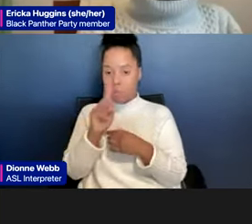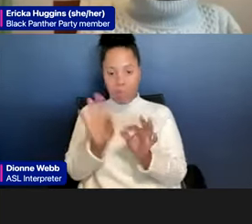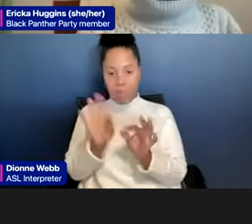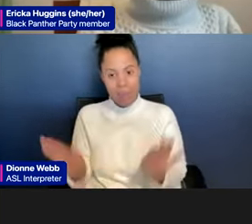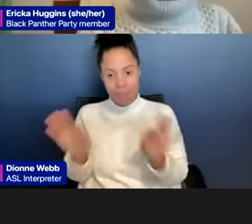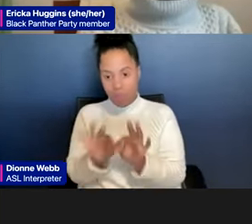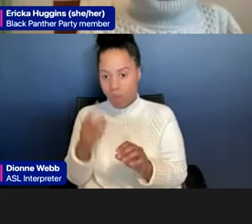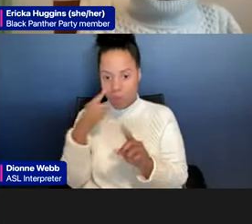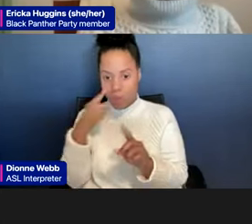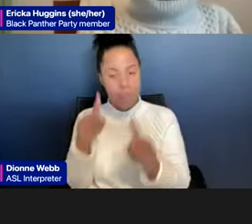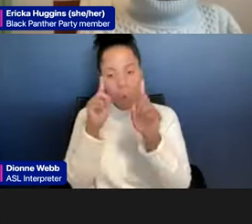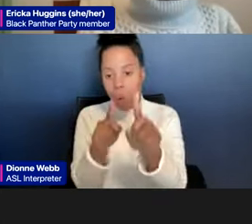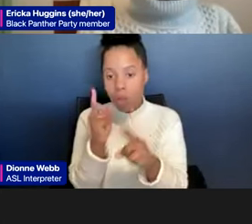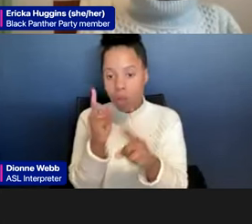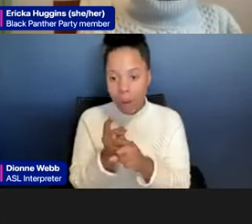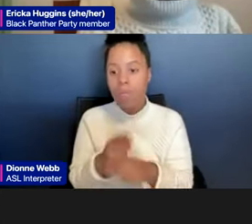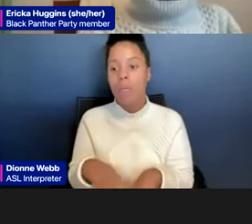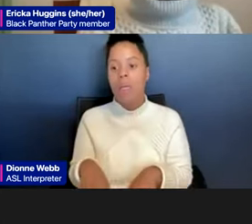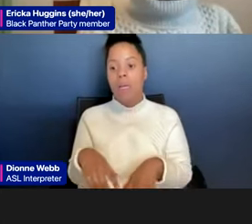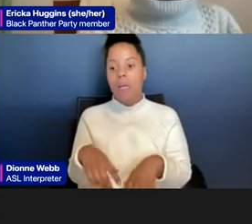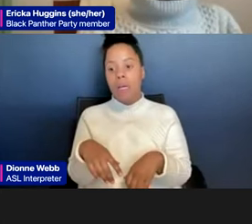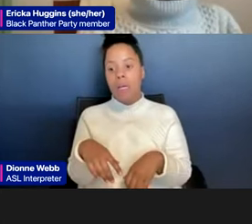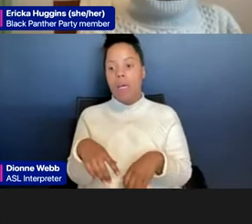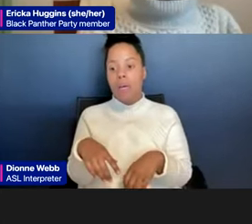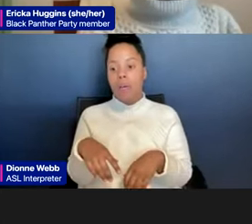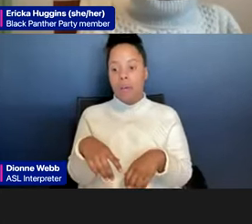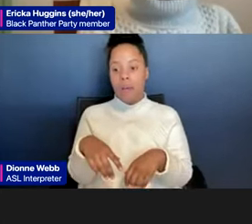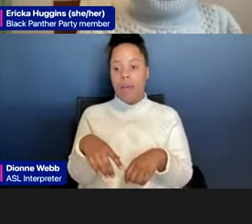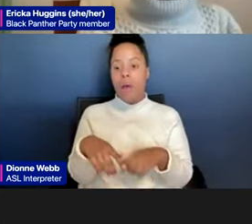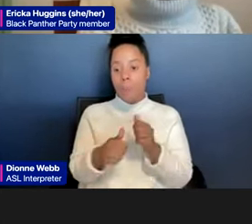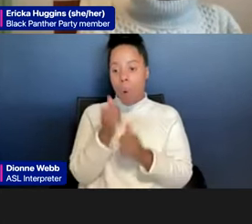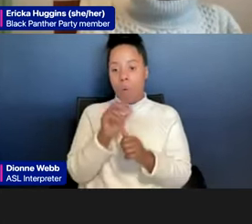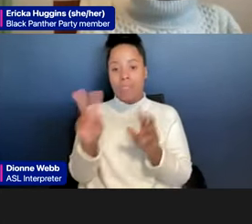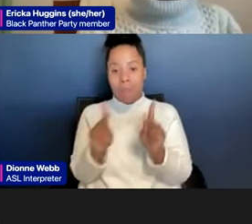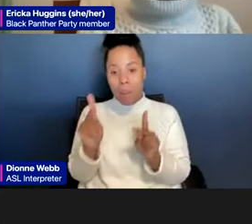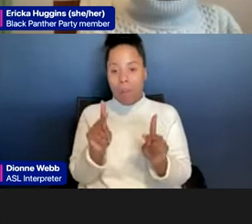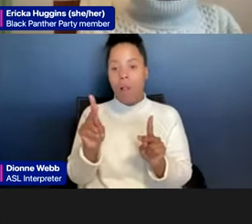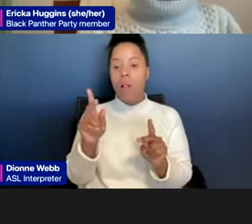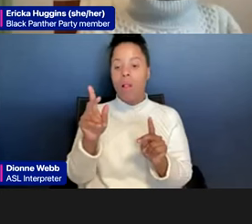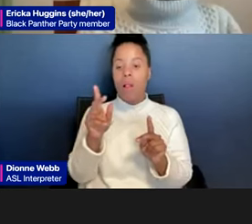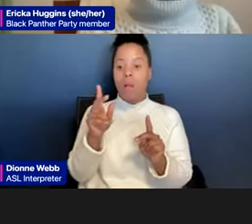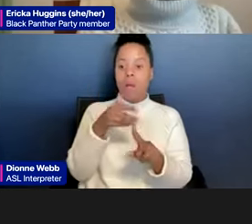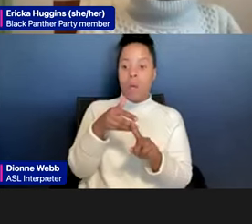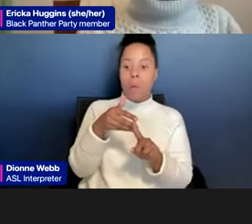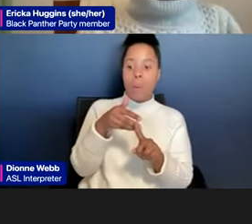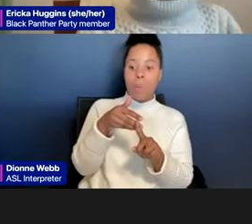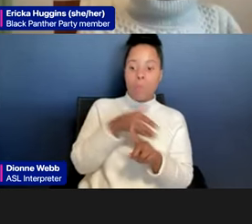know, most people being coming into the struggle who weren't previously politically